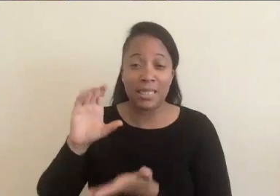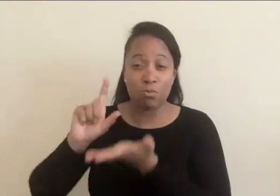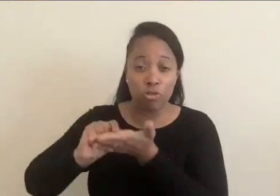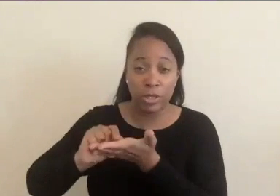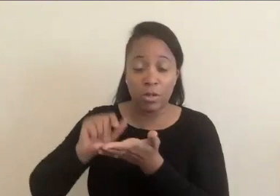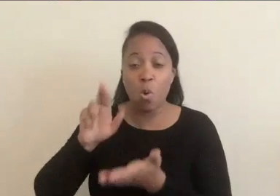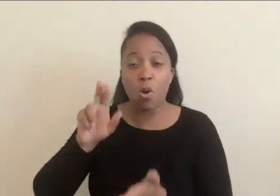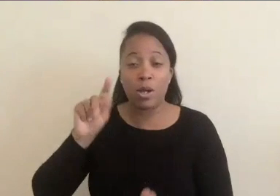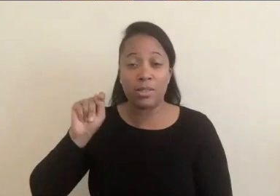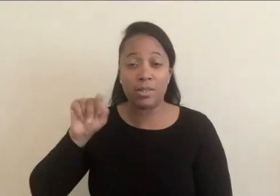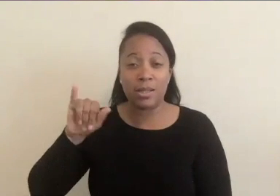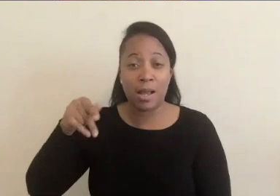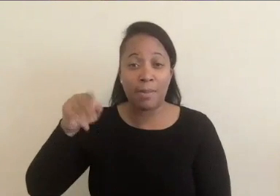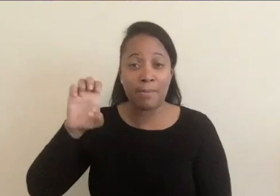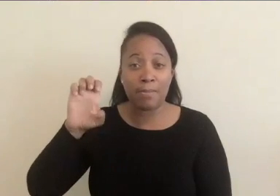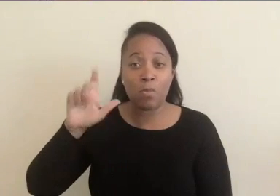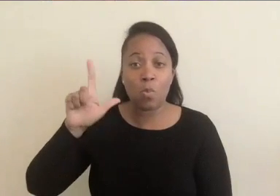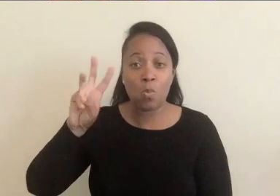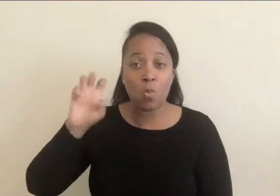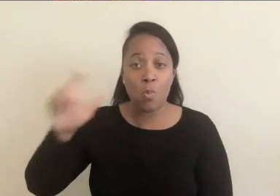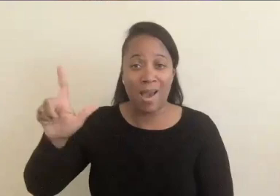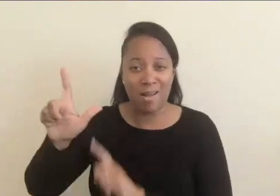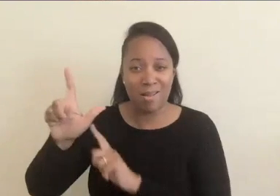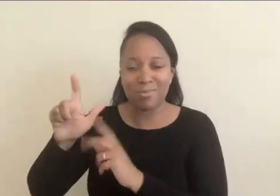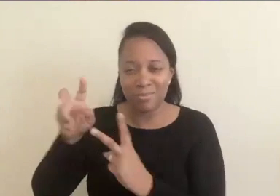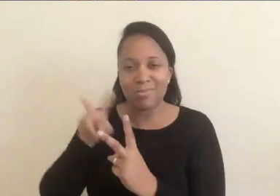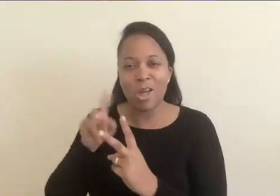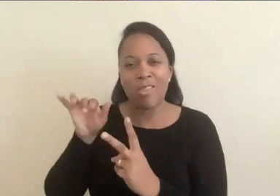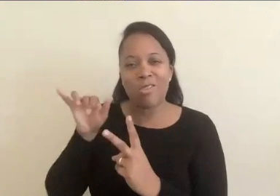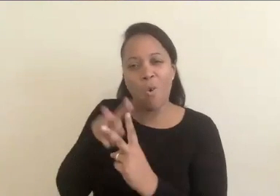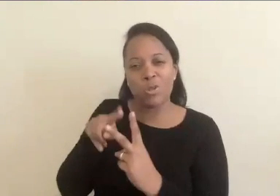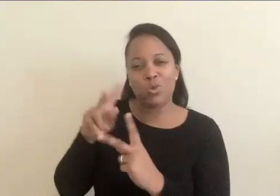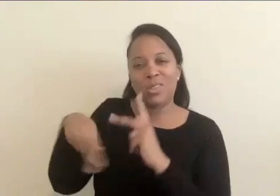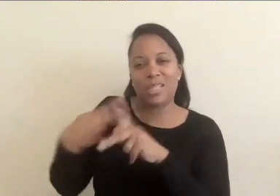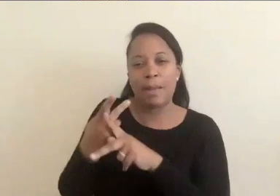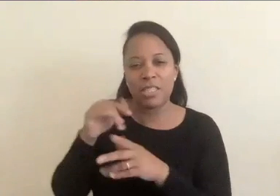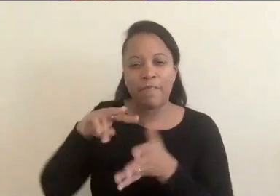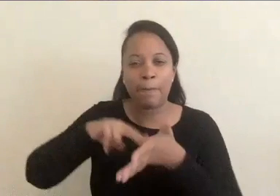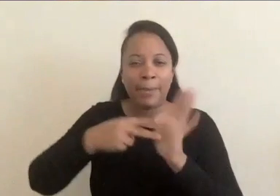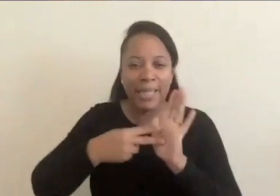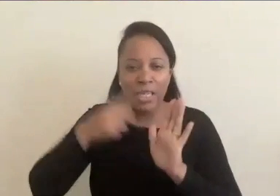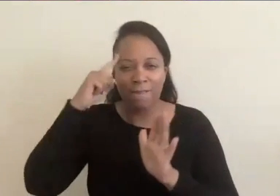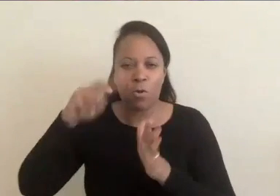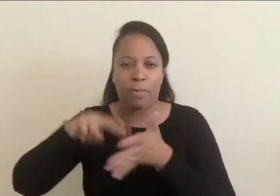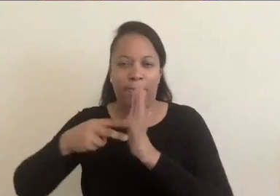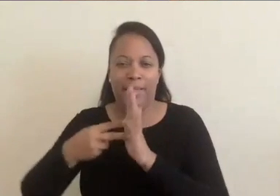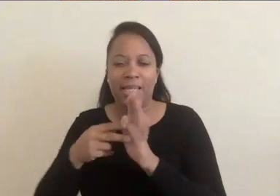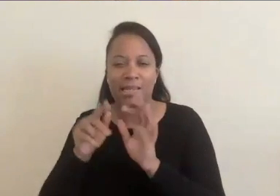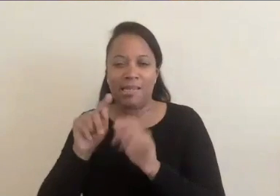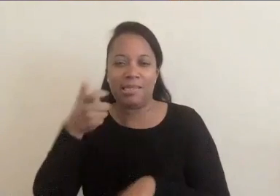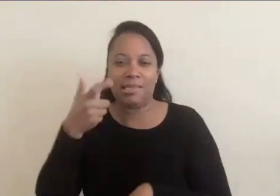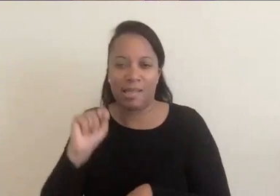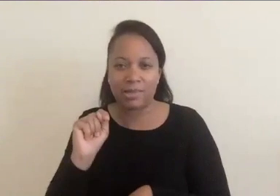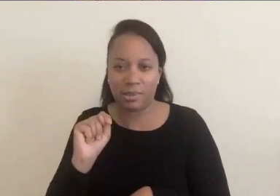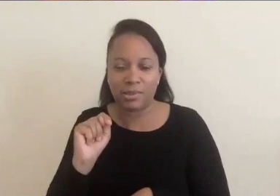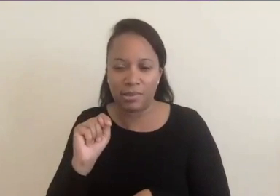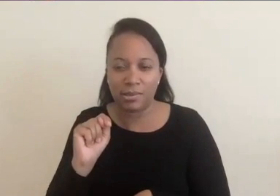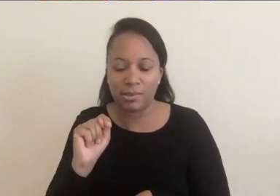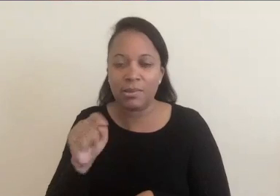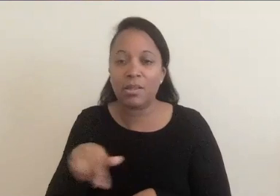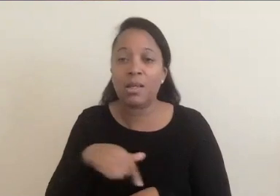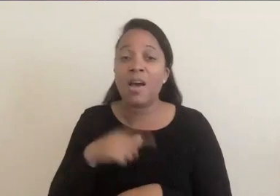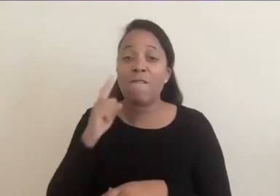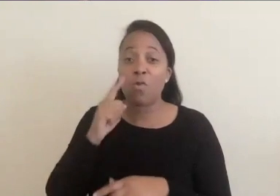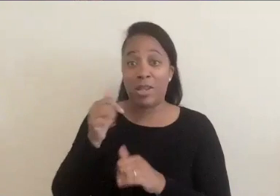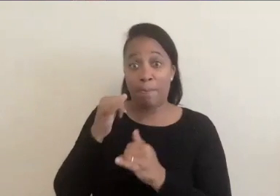they refer to the software meaning is provided in. And in terms of the end user's experience, what's relevant